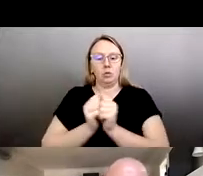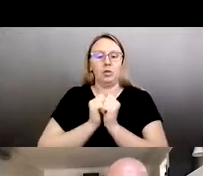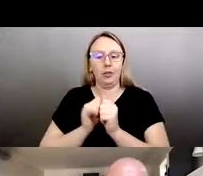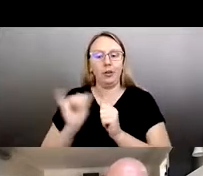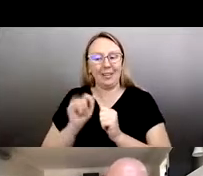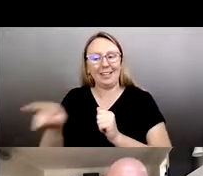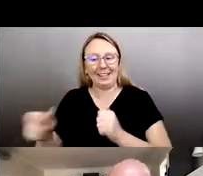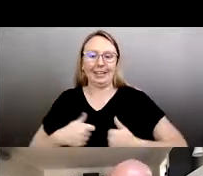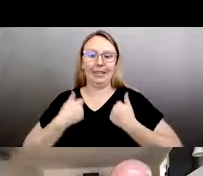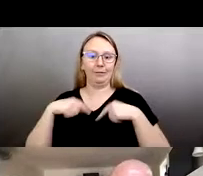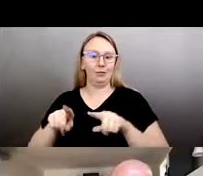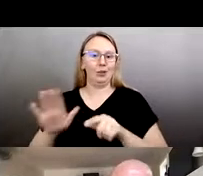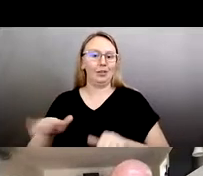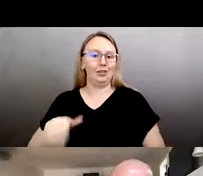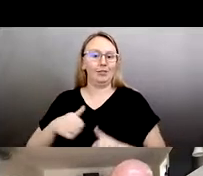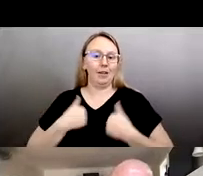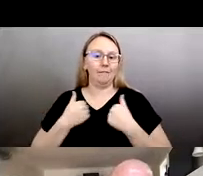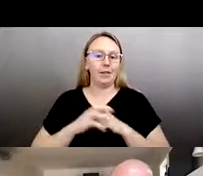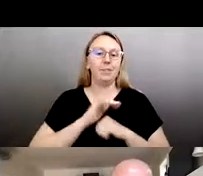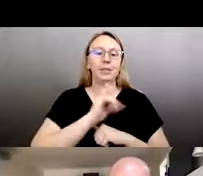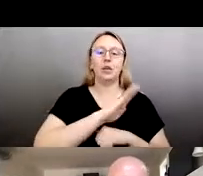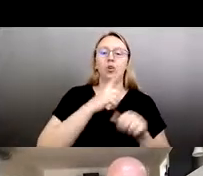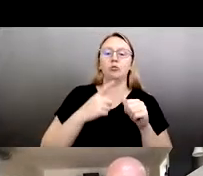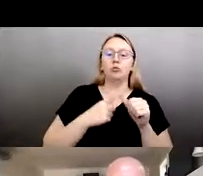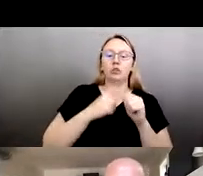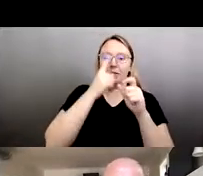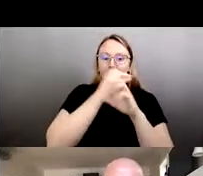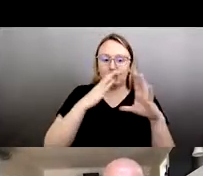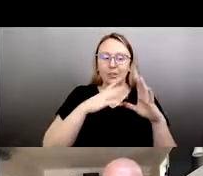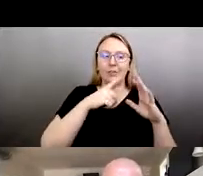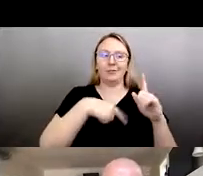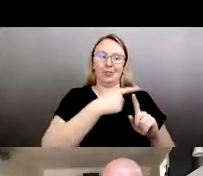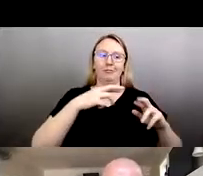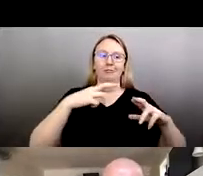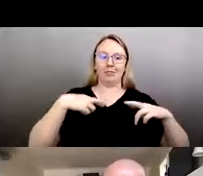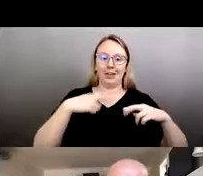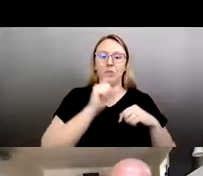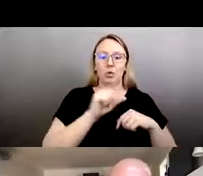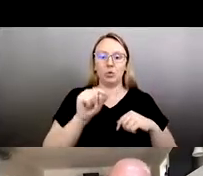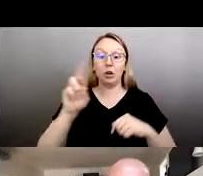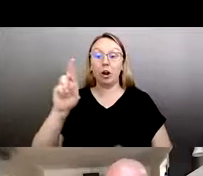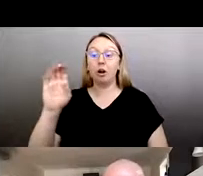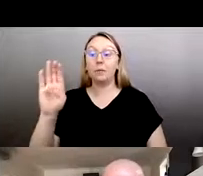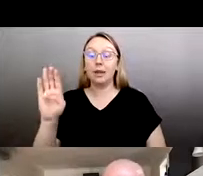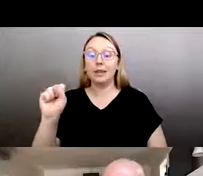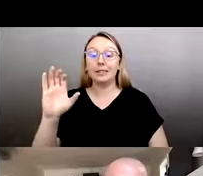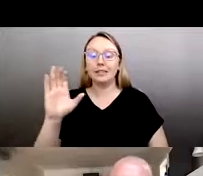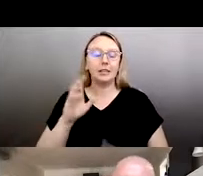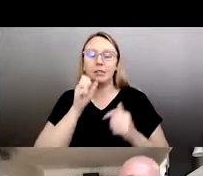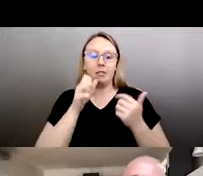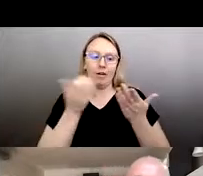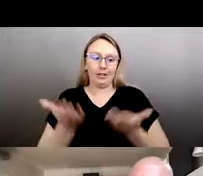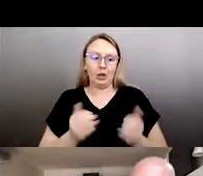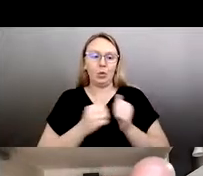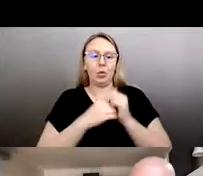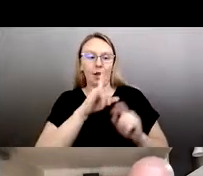original vision after she retired in 2020. And the RBSC would absolutely not exist without Lisa's work and leadership. So